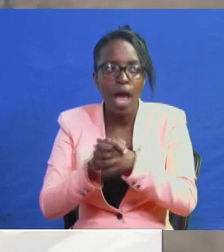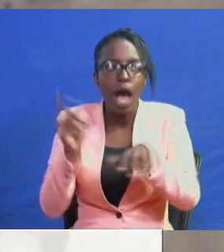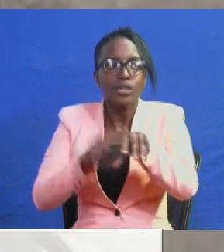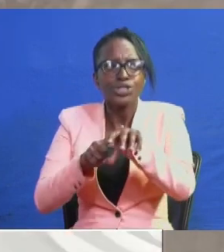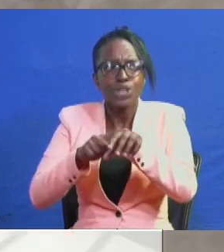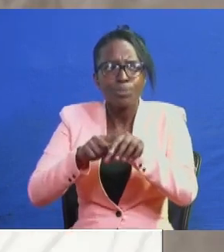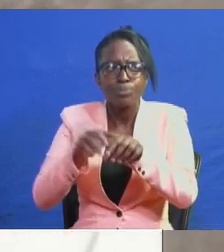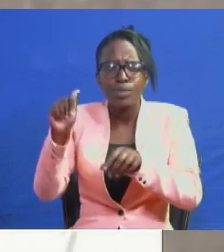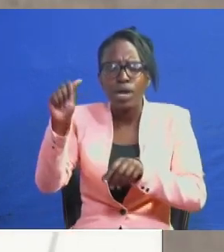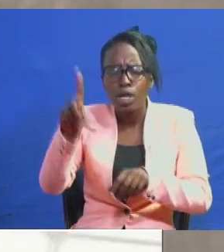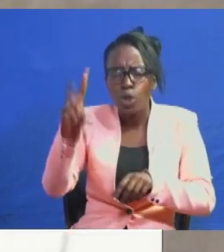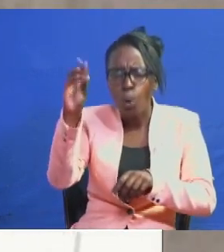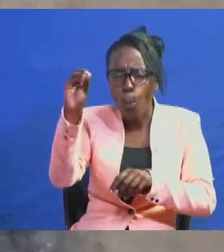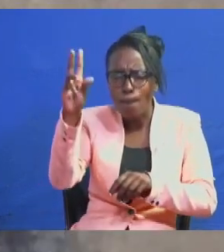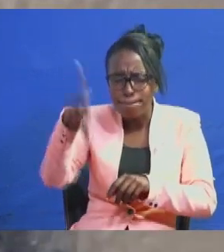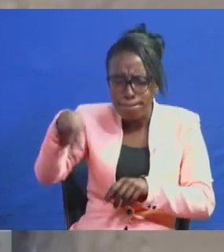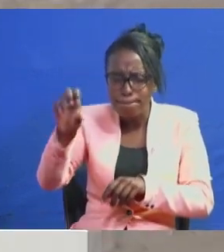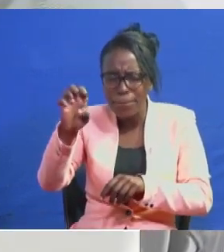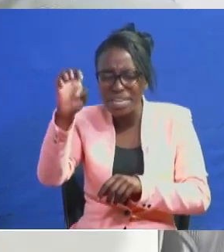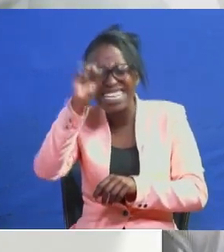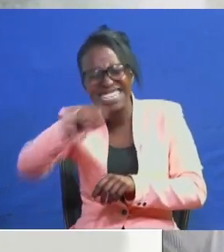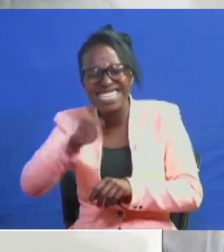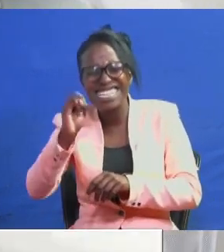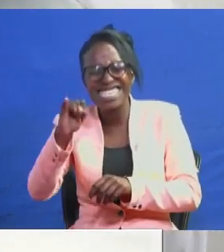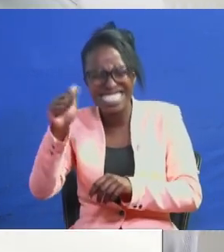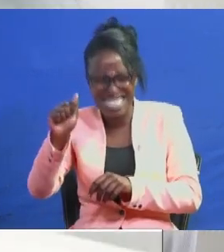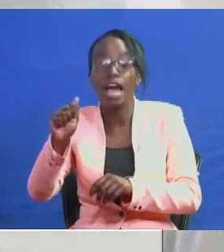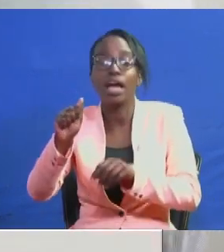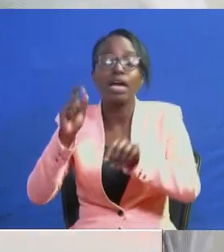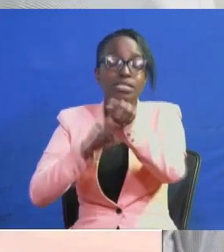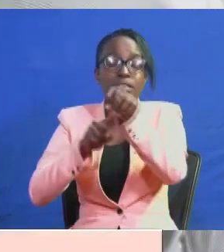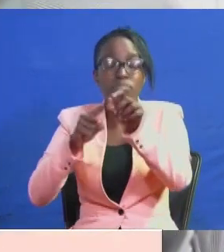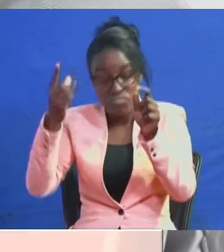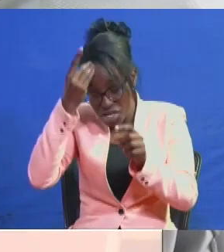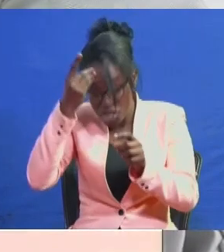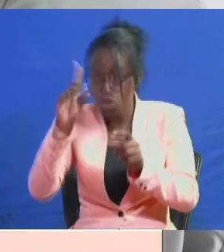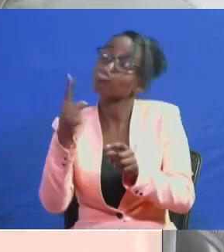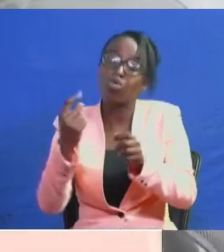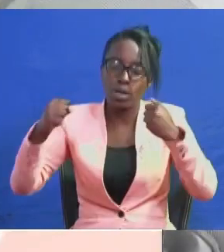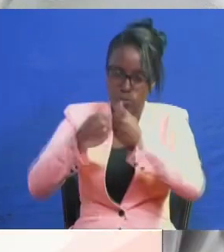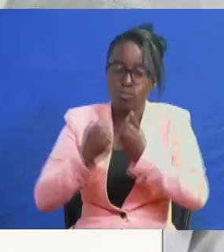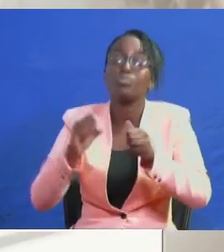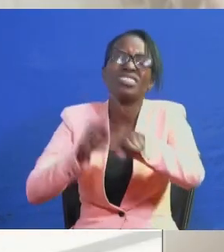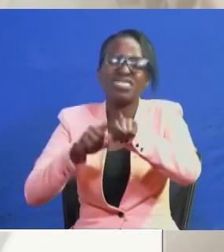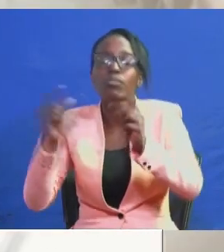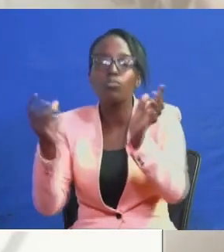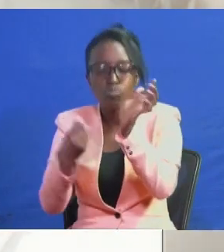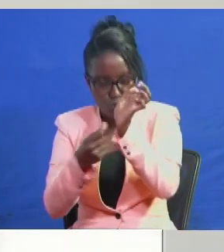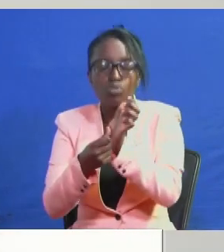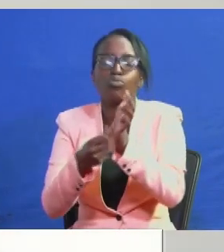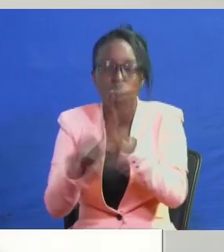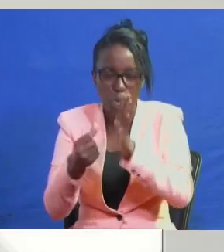Alopecia areata is a disease that happens when the immune system attacks hair follicles and causes hair